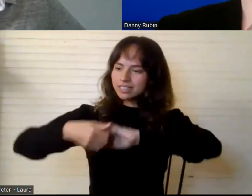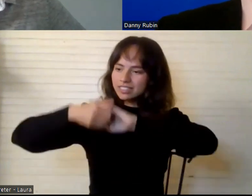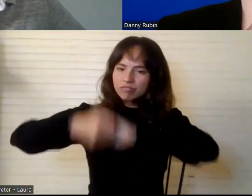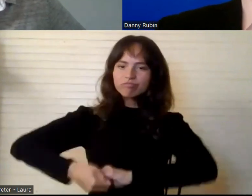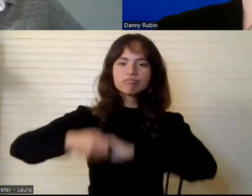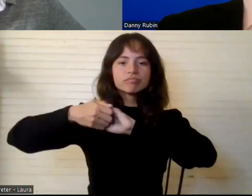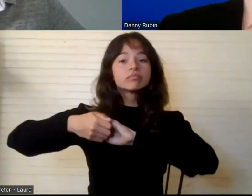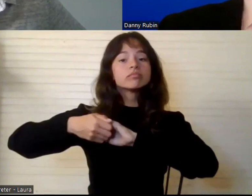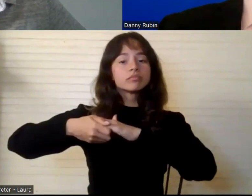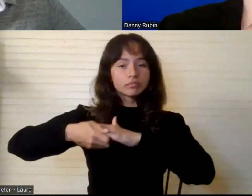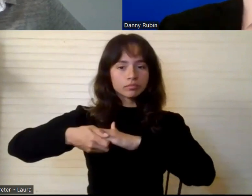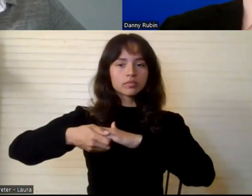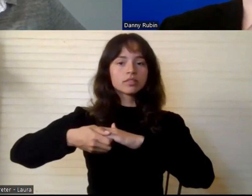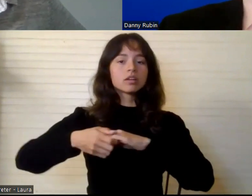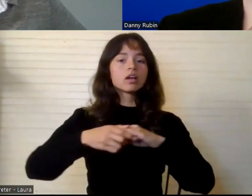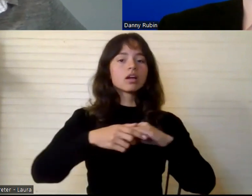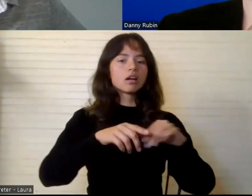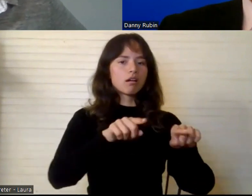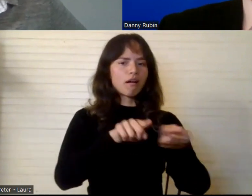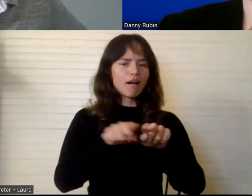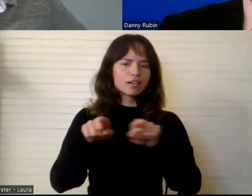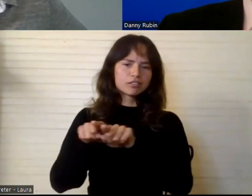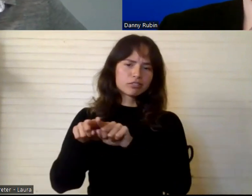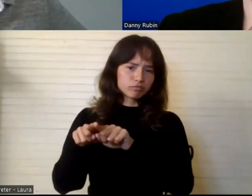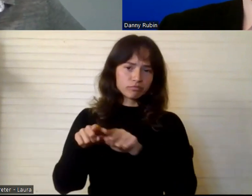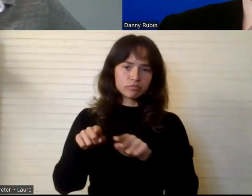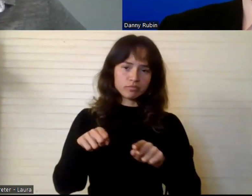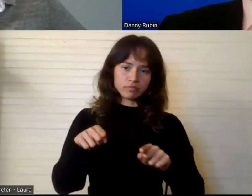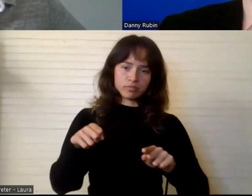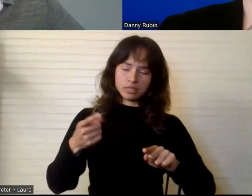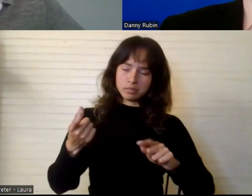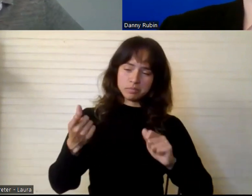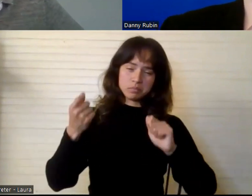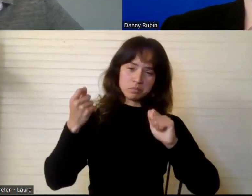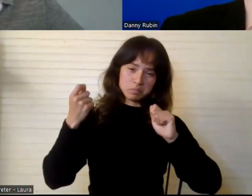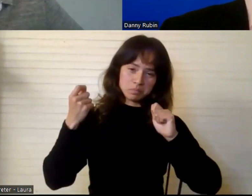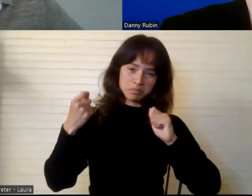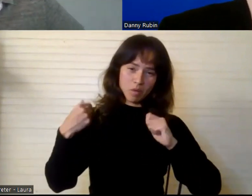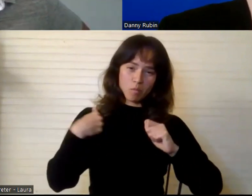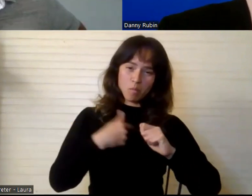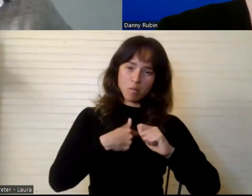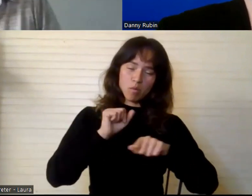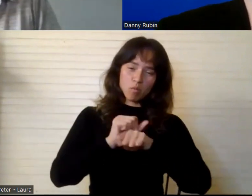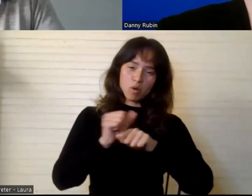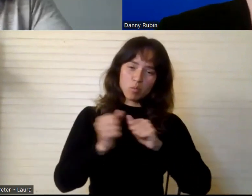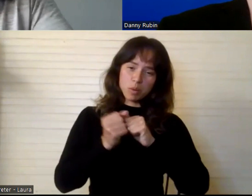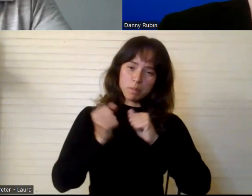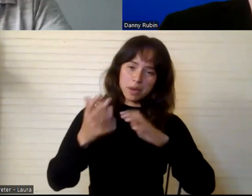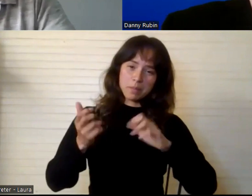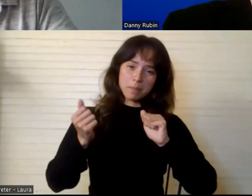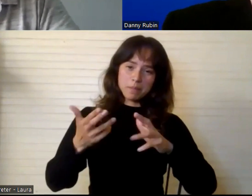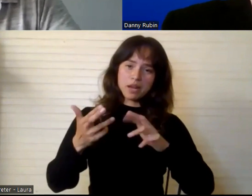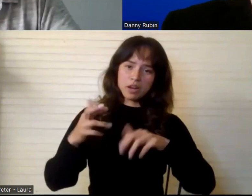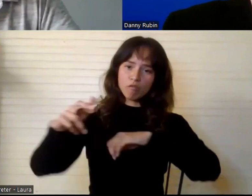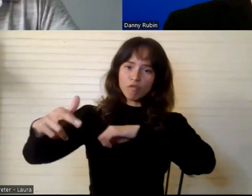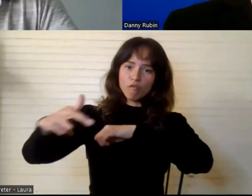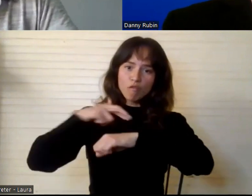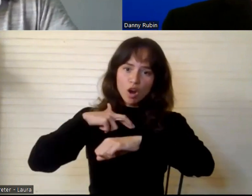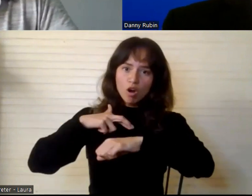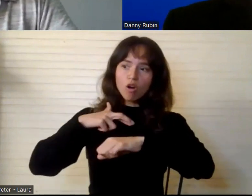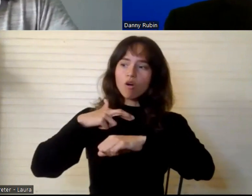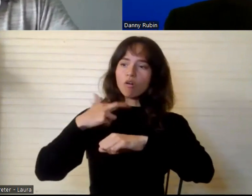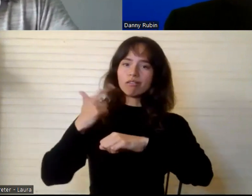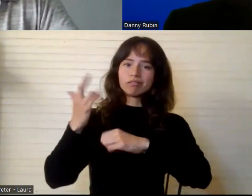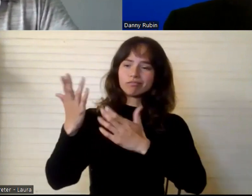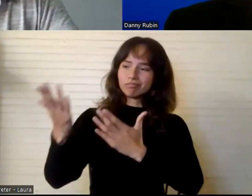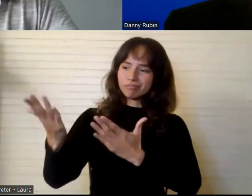is the biggest vote of confidence and Of course. satisfaction with the quality of work that we've done with the past client. In terms of soft skills,